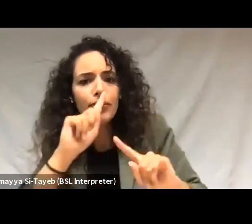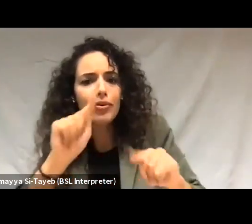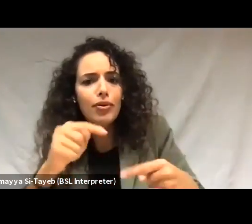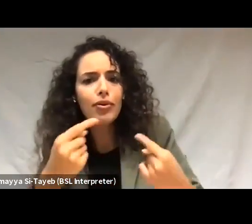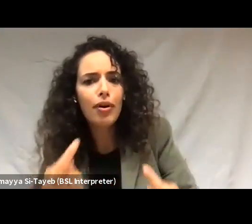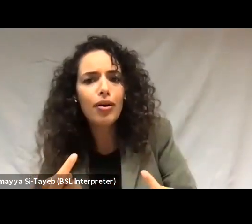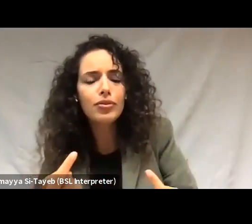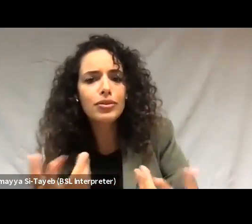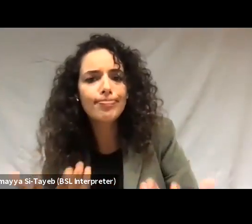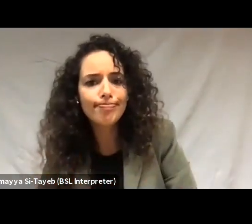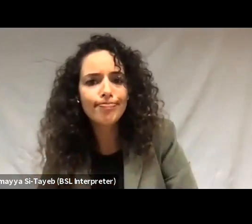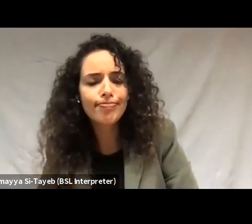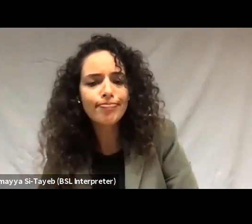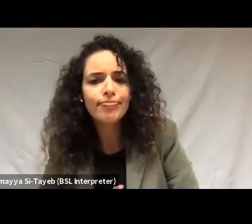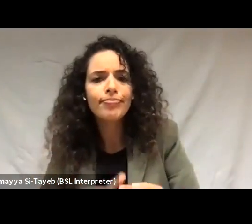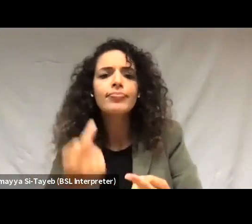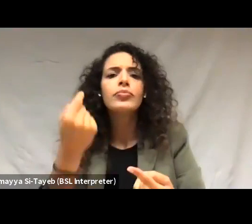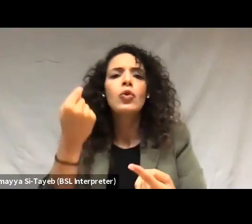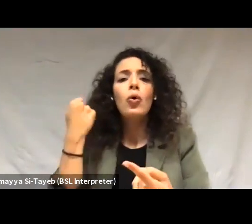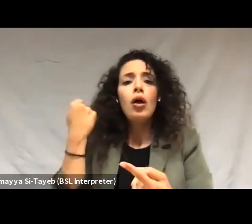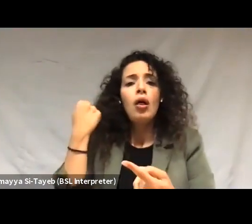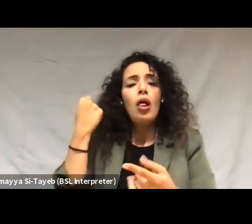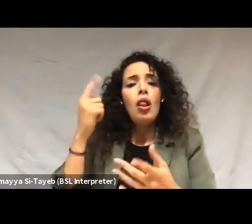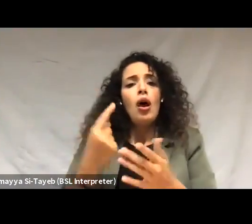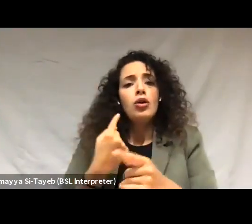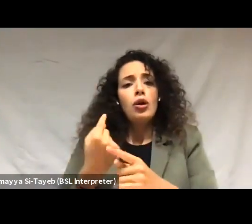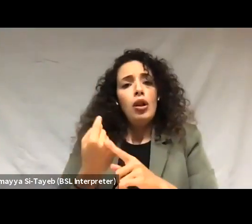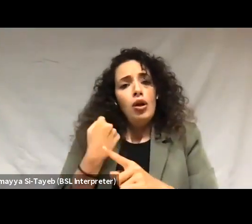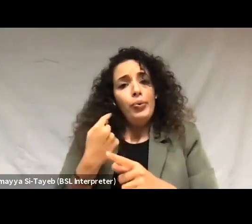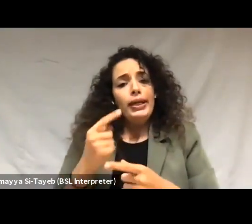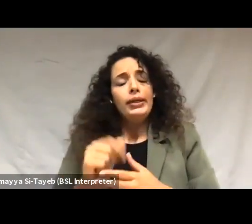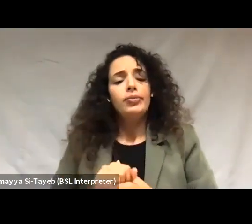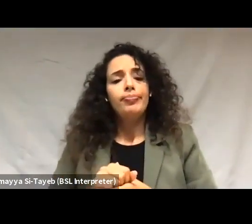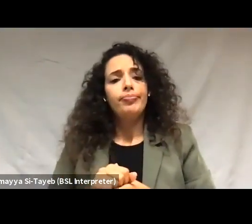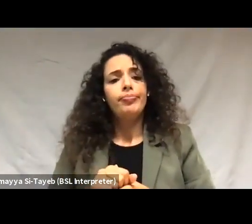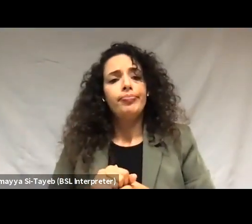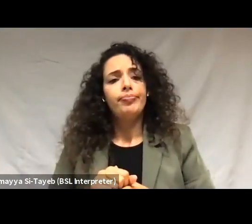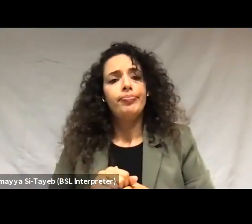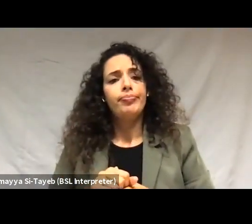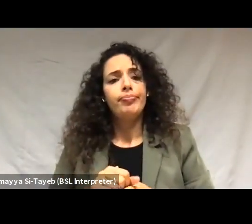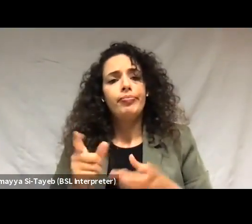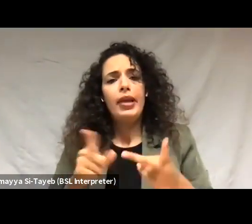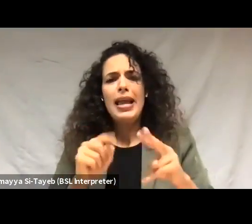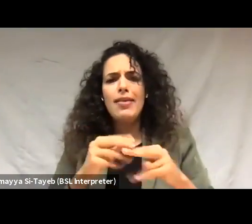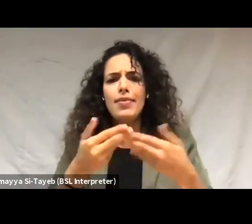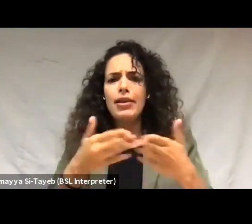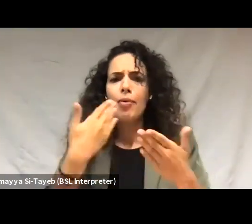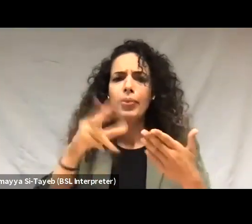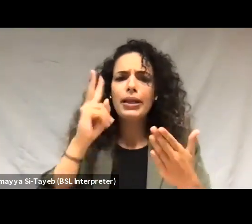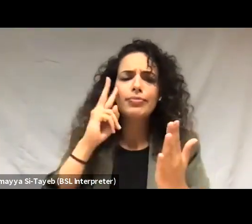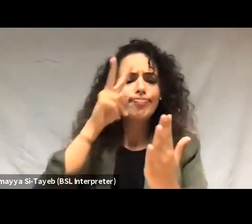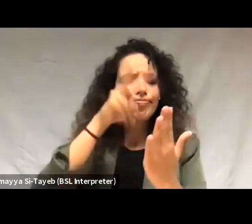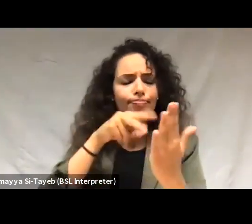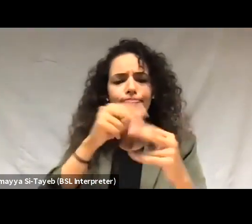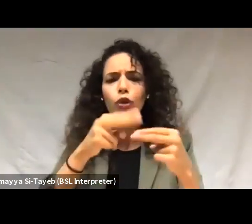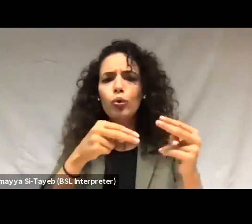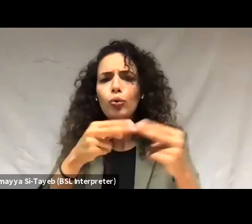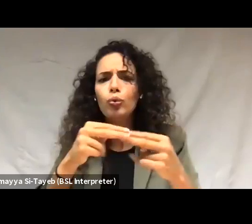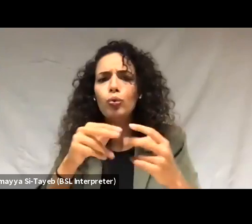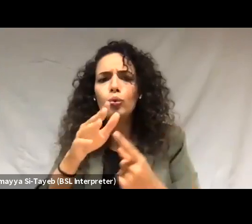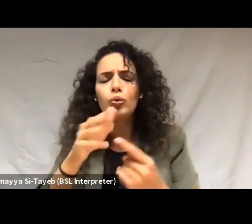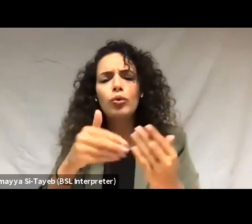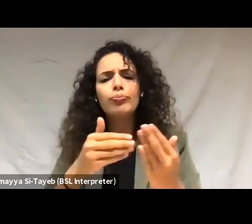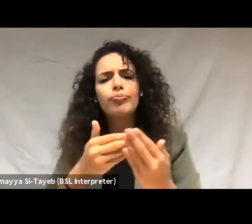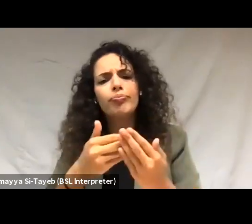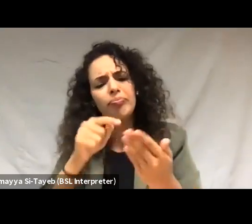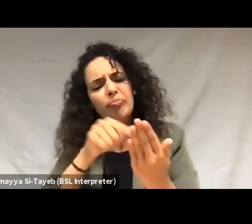week, if anybody followed the news story that about a potential issue